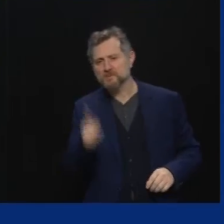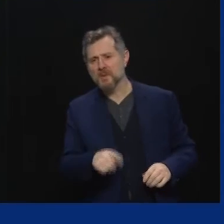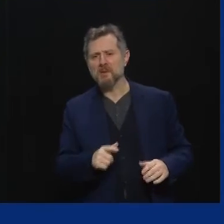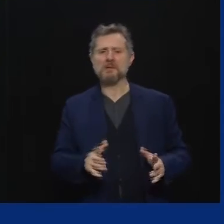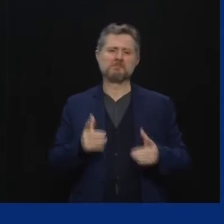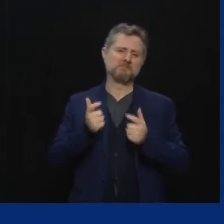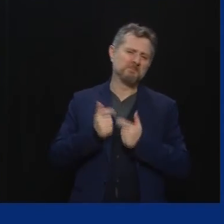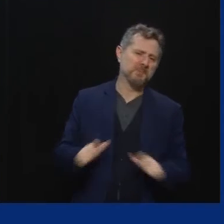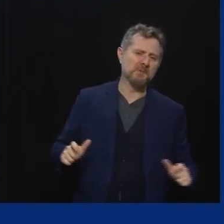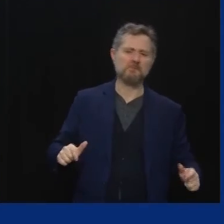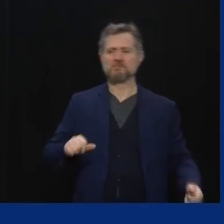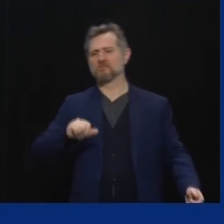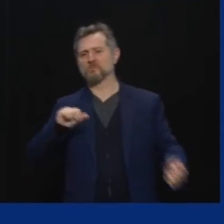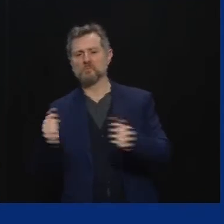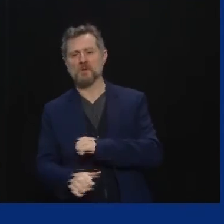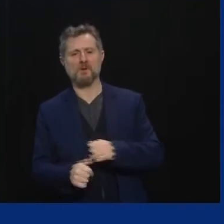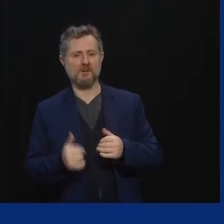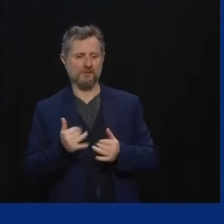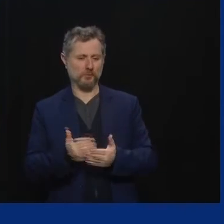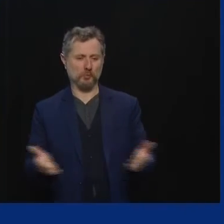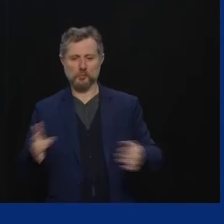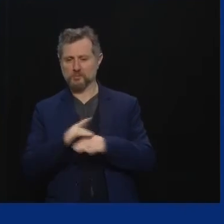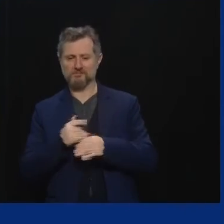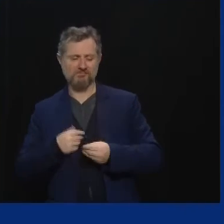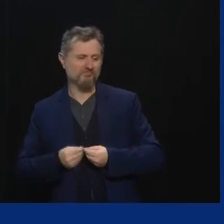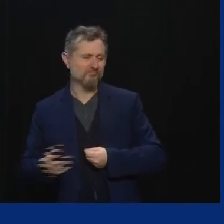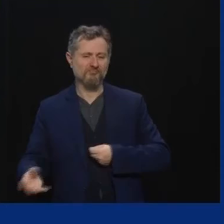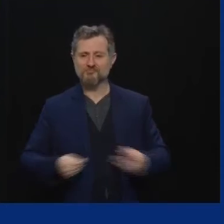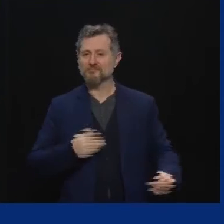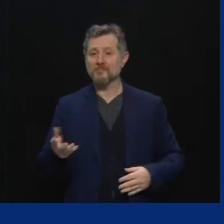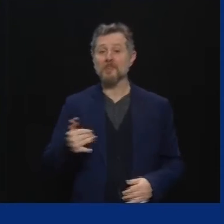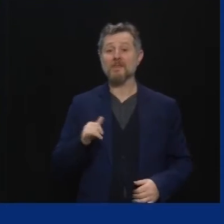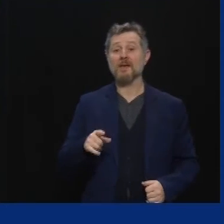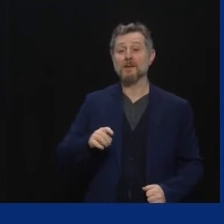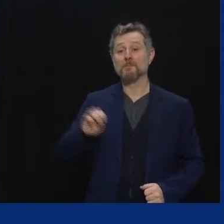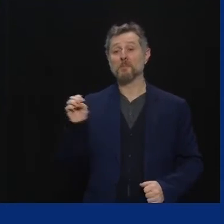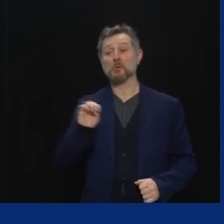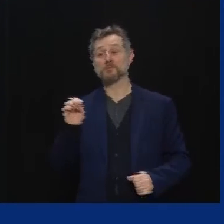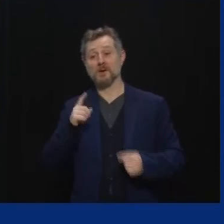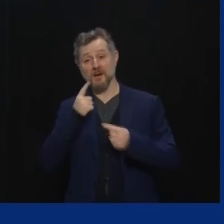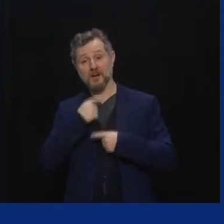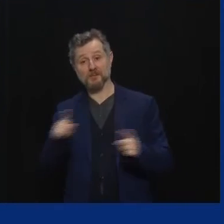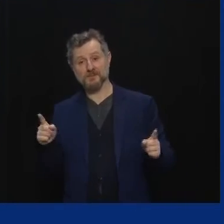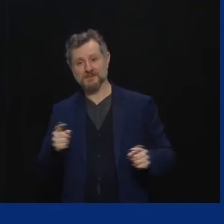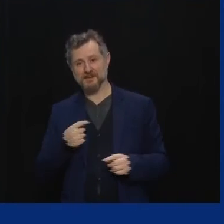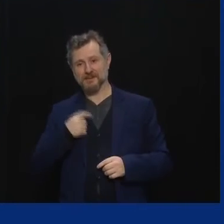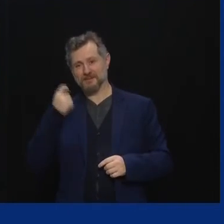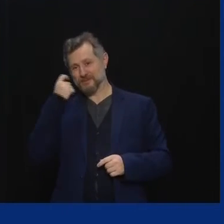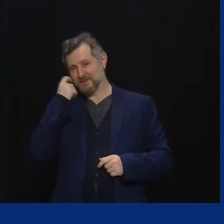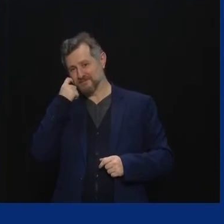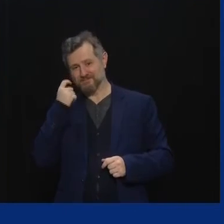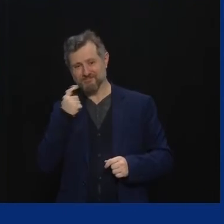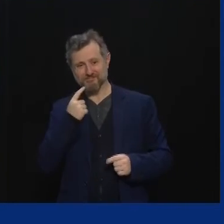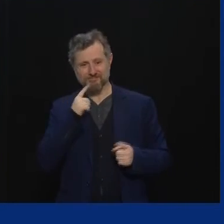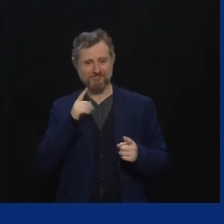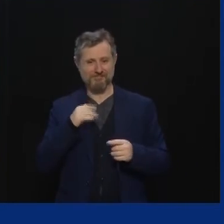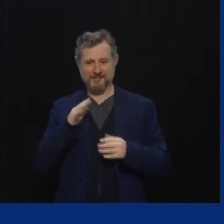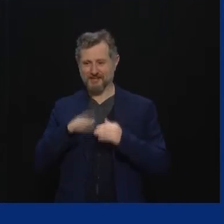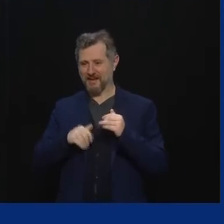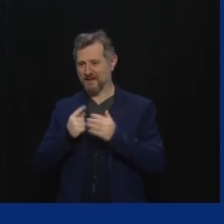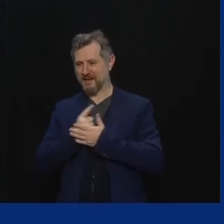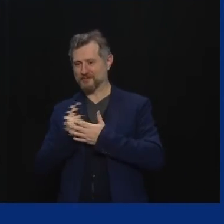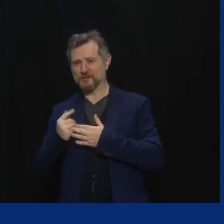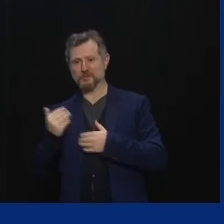my disposal, the emergency declaration, which I instituted to give me that flexibility just less than 1 week ago.